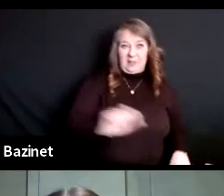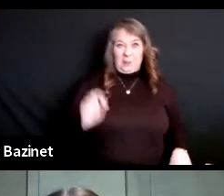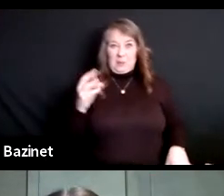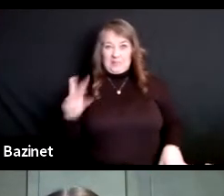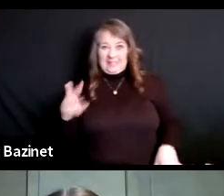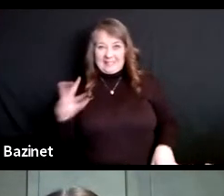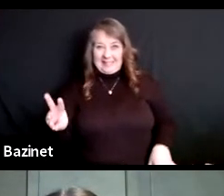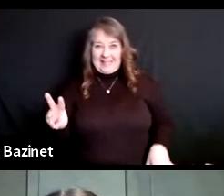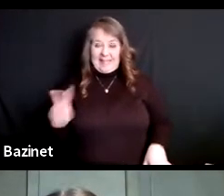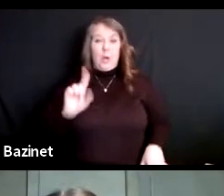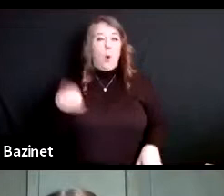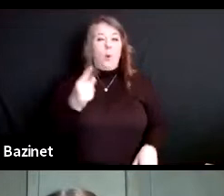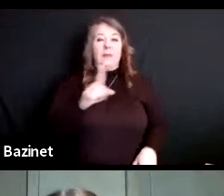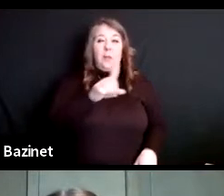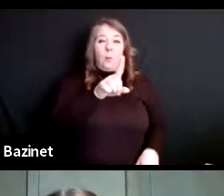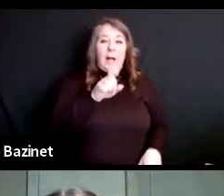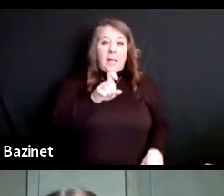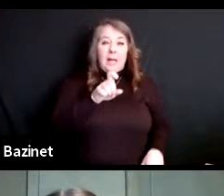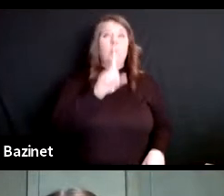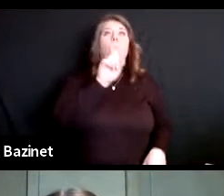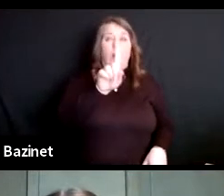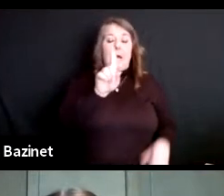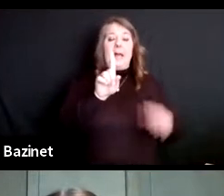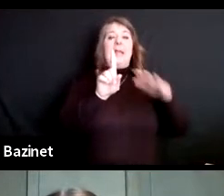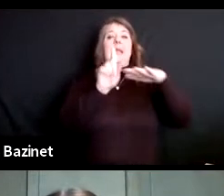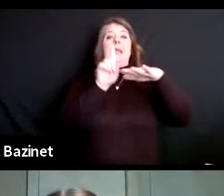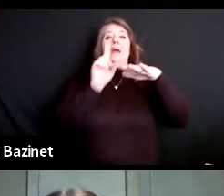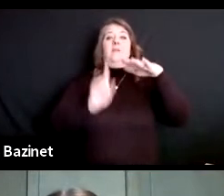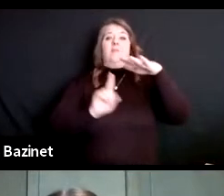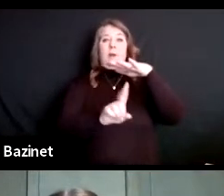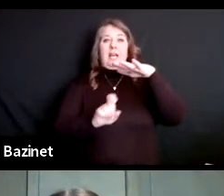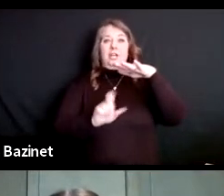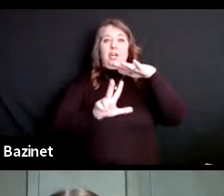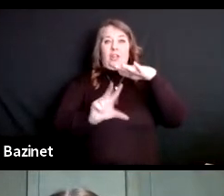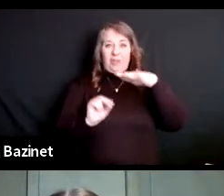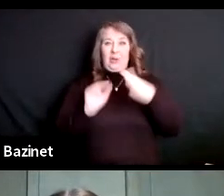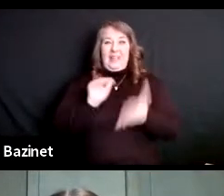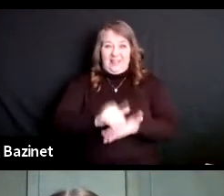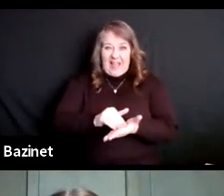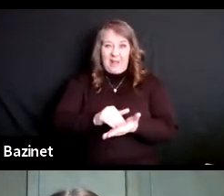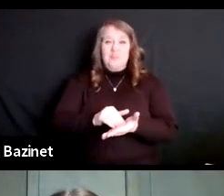1 in 130,000 was hospitalized due to COVID-19.